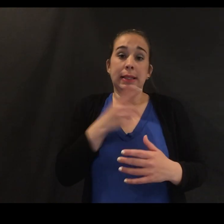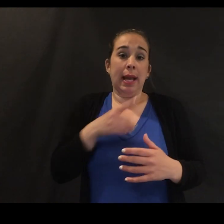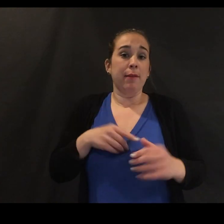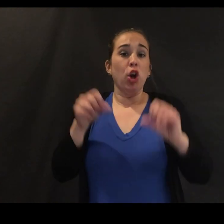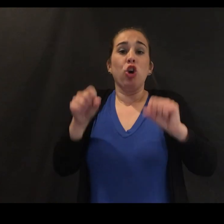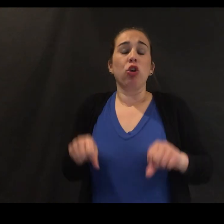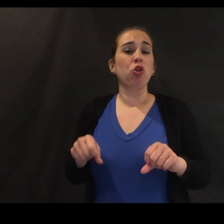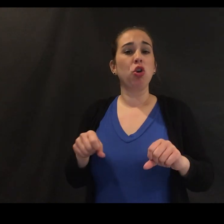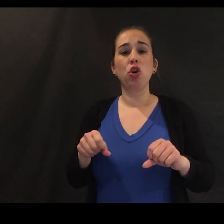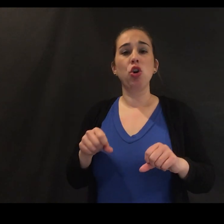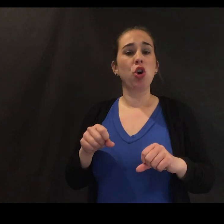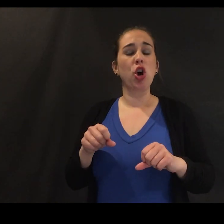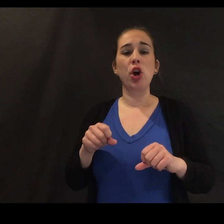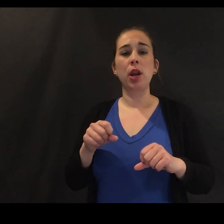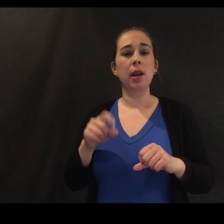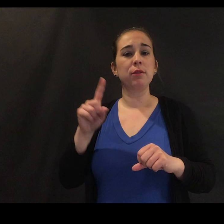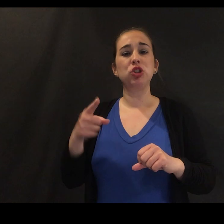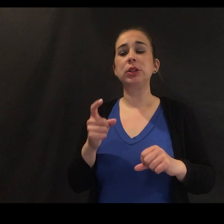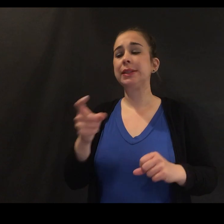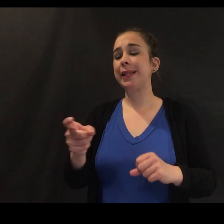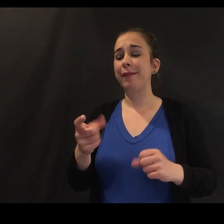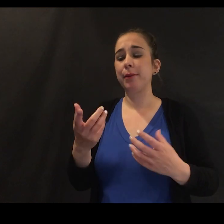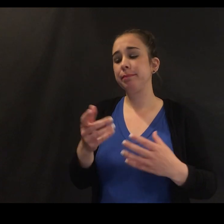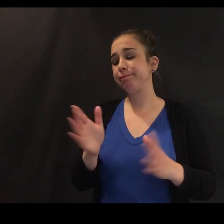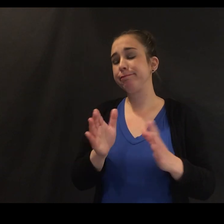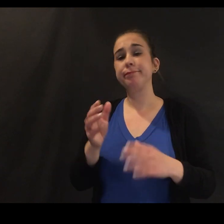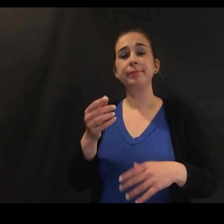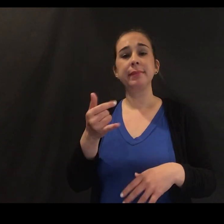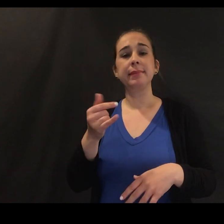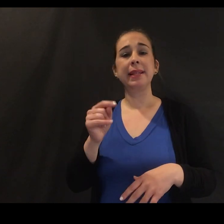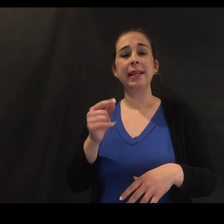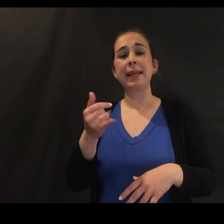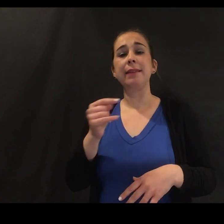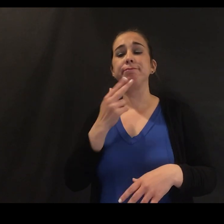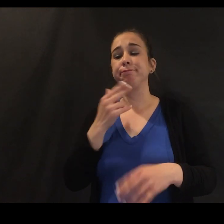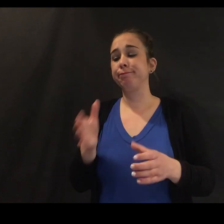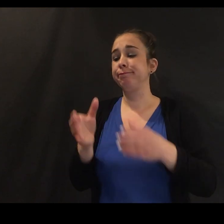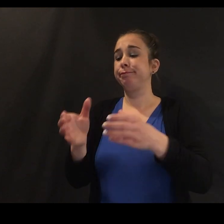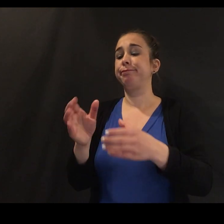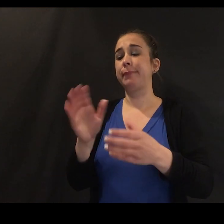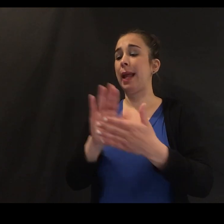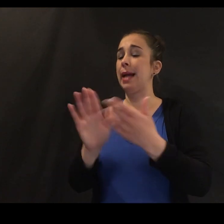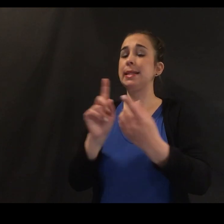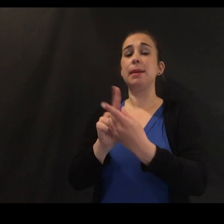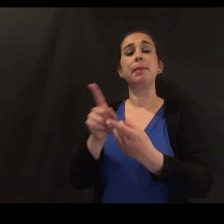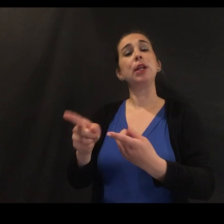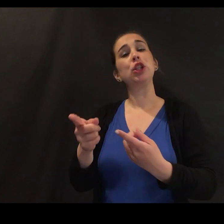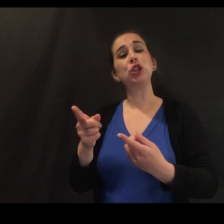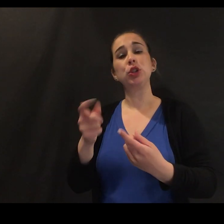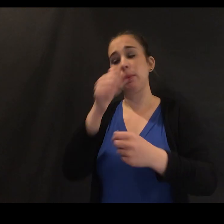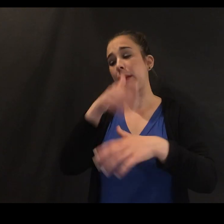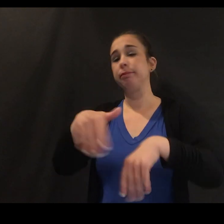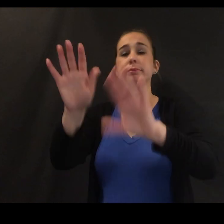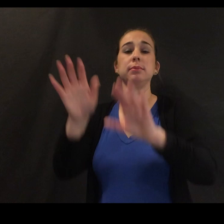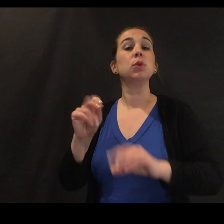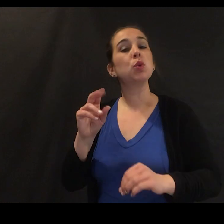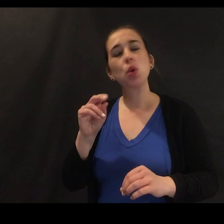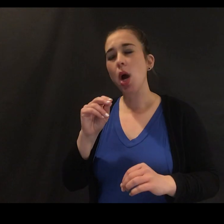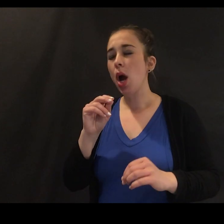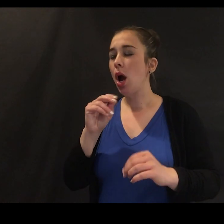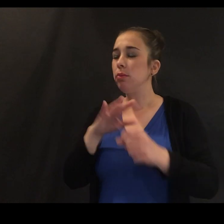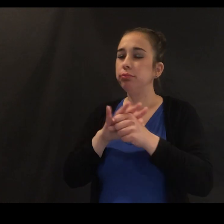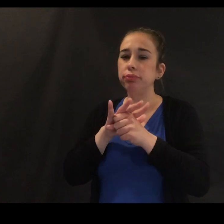given him just a little gift and said, "Hey, it's nice to meet you. I hope this will be a blessing to you," and send him off. But no, there's a generosity in